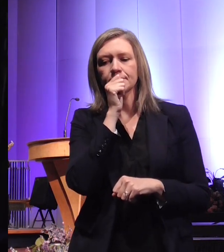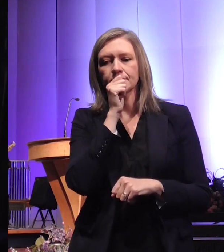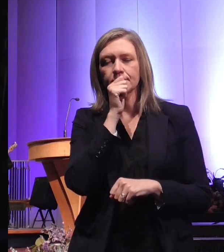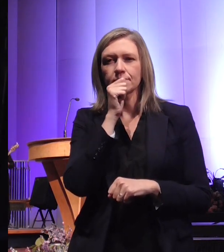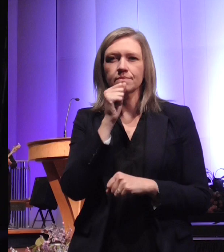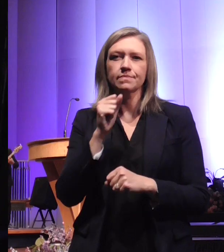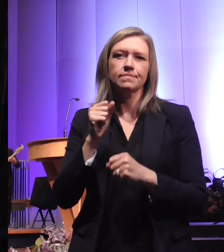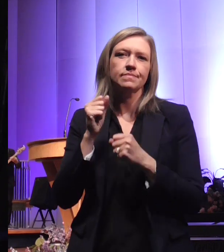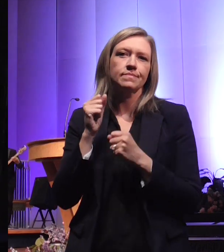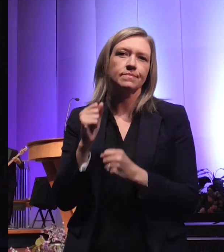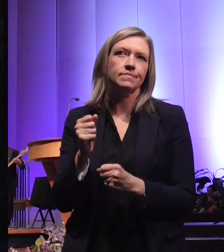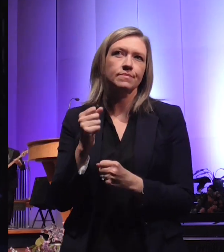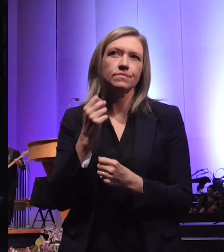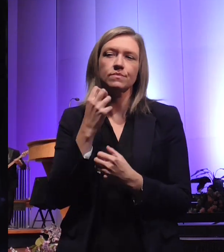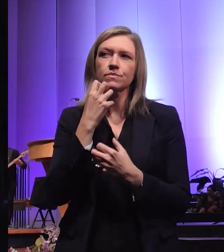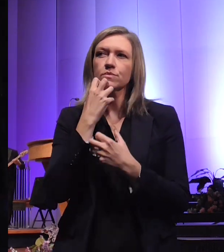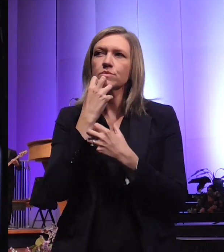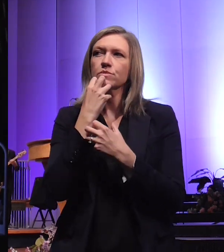so